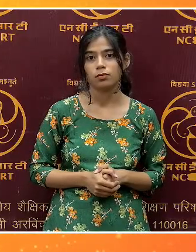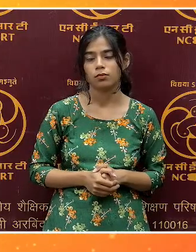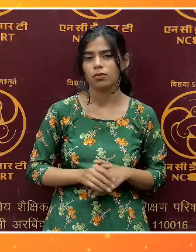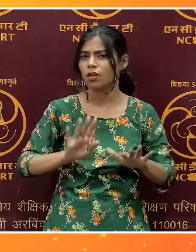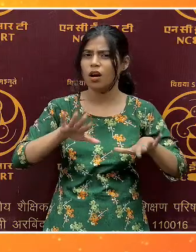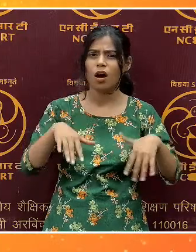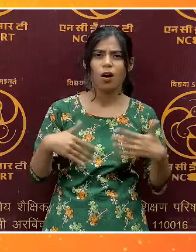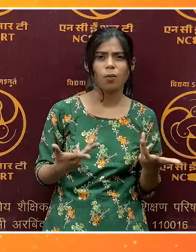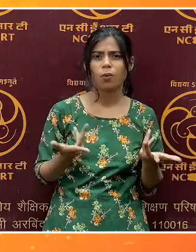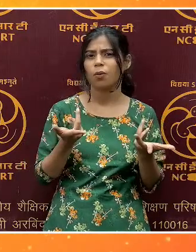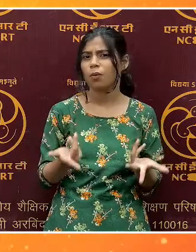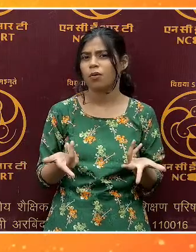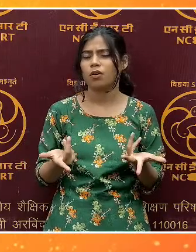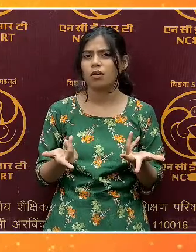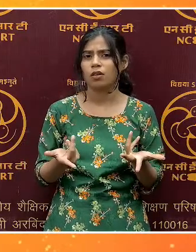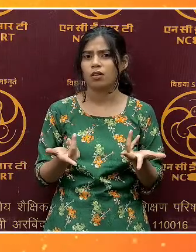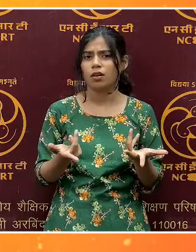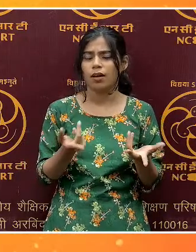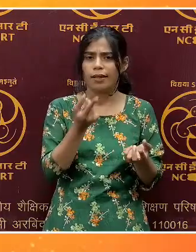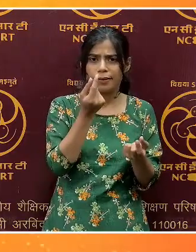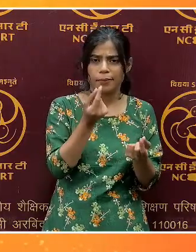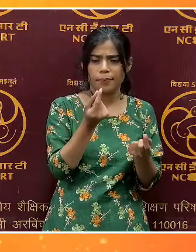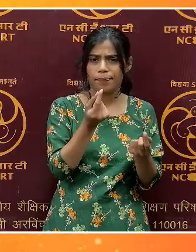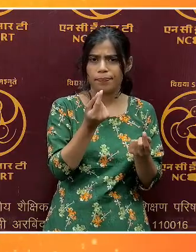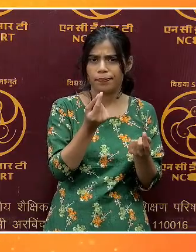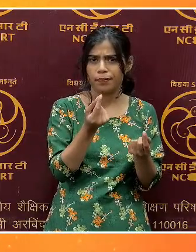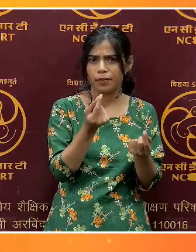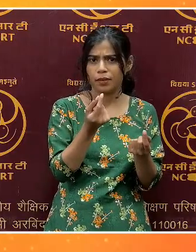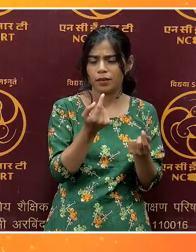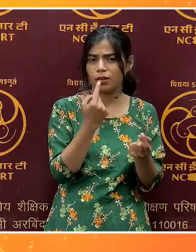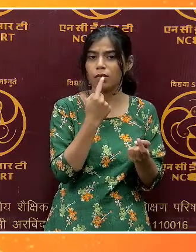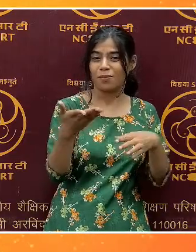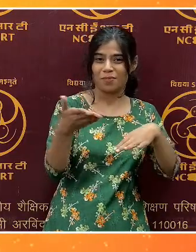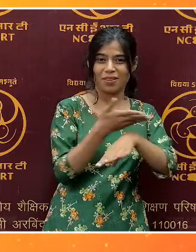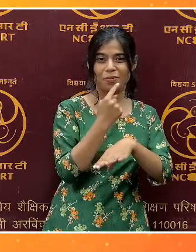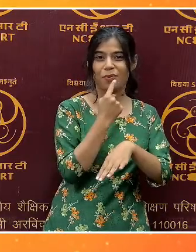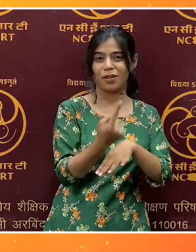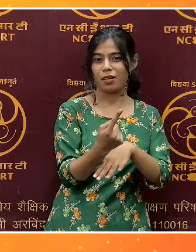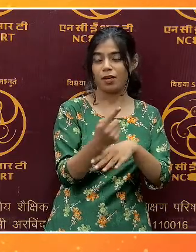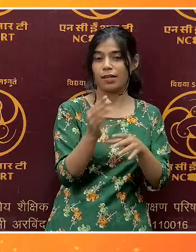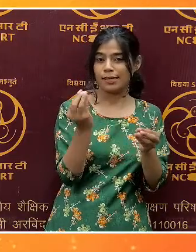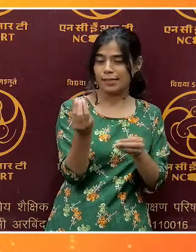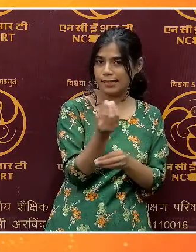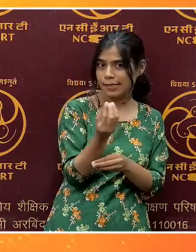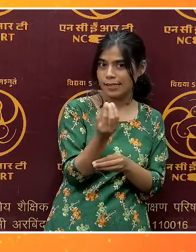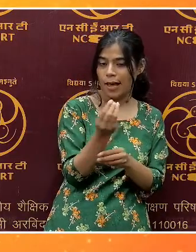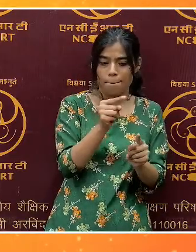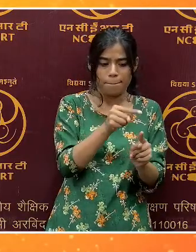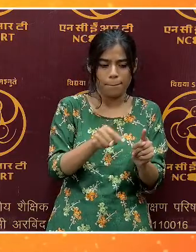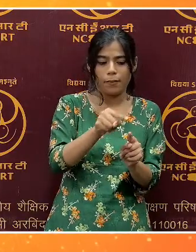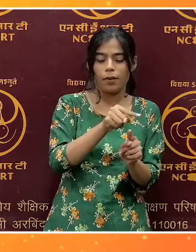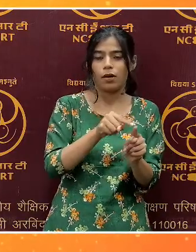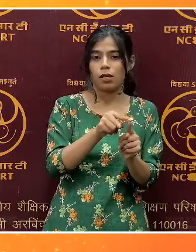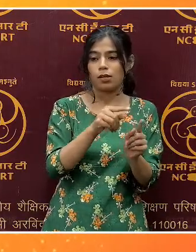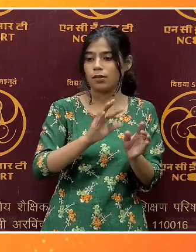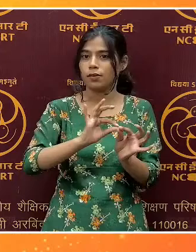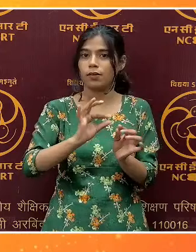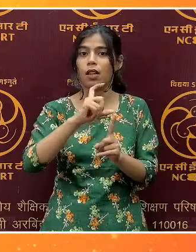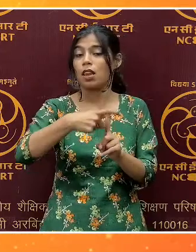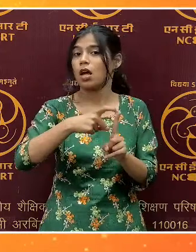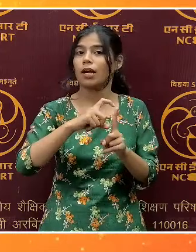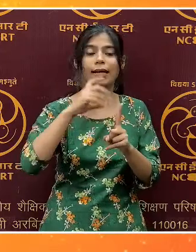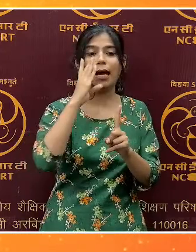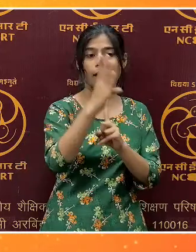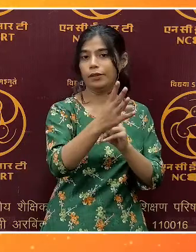However, here the particle will be at some point, as we said earlier, will be at some point on the circle, as sense of direction is not given.